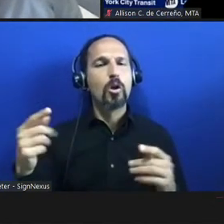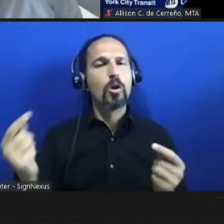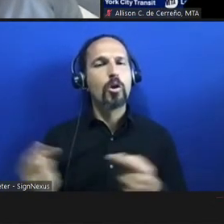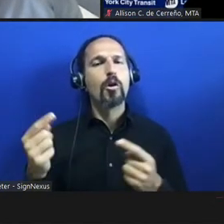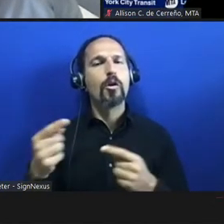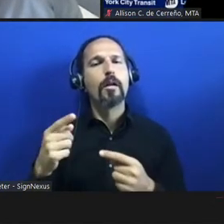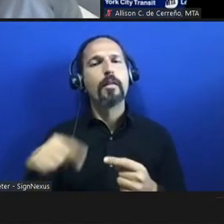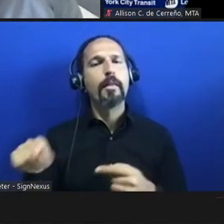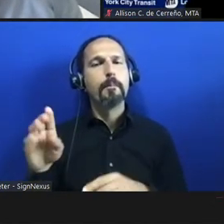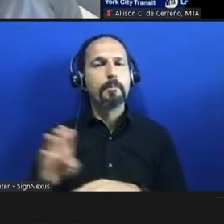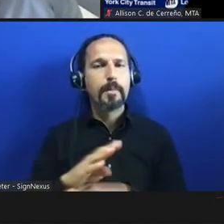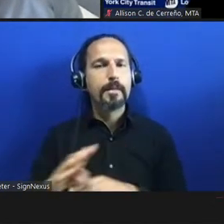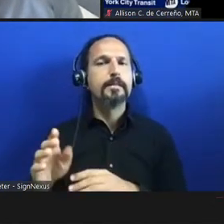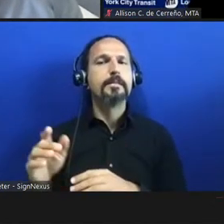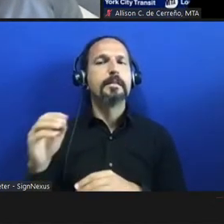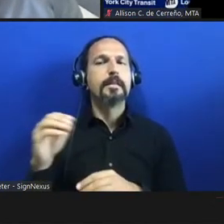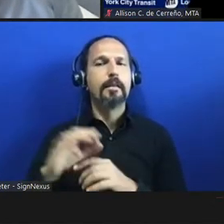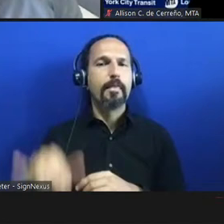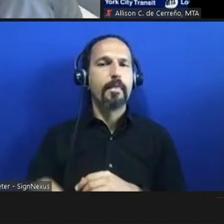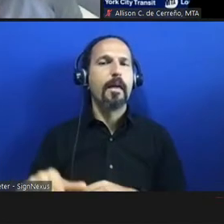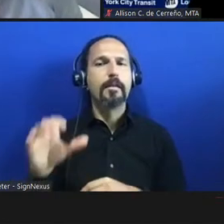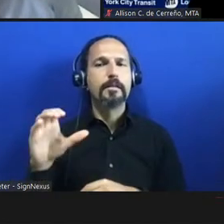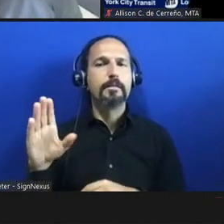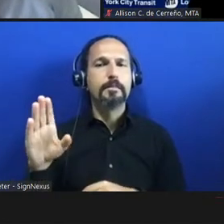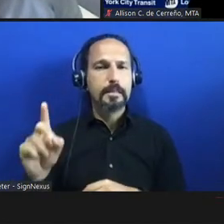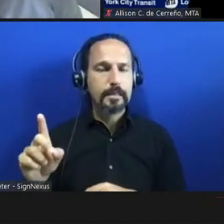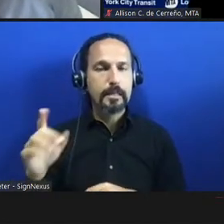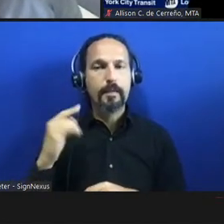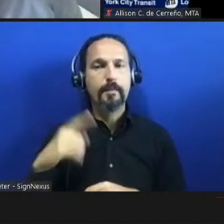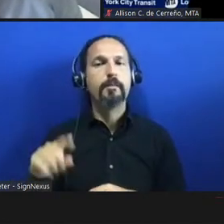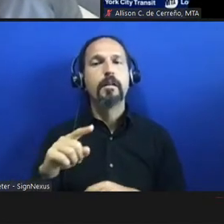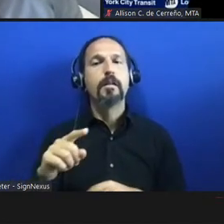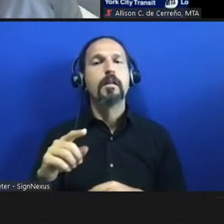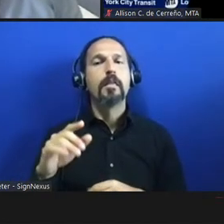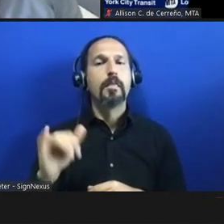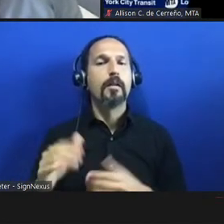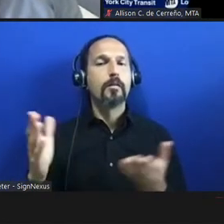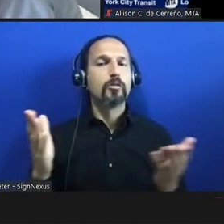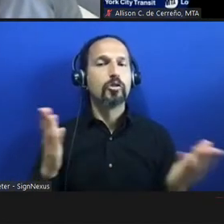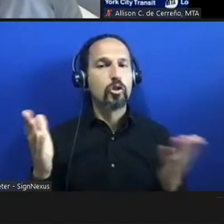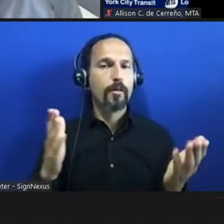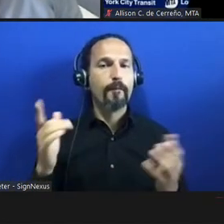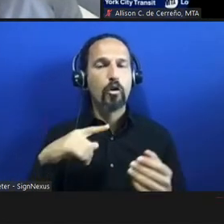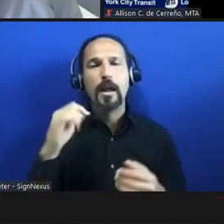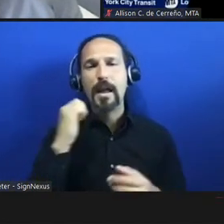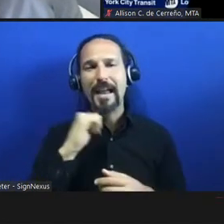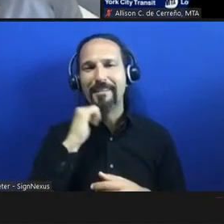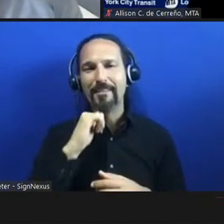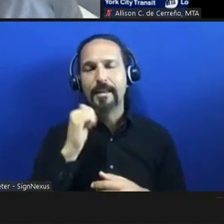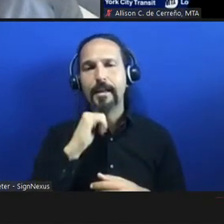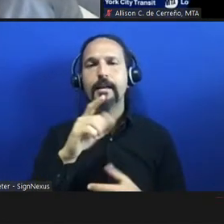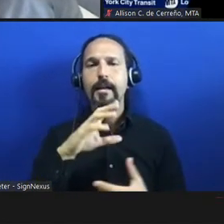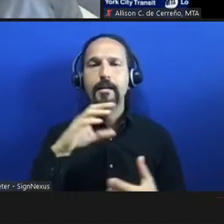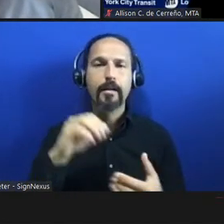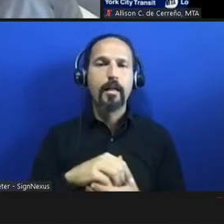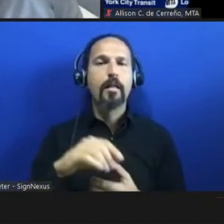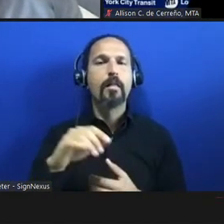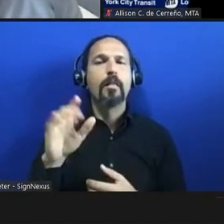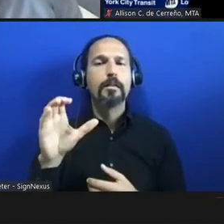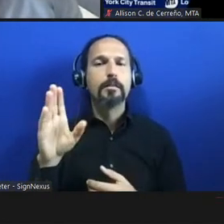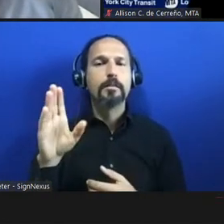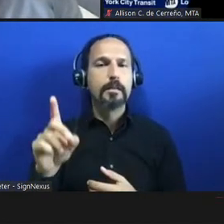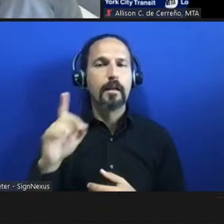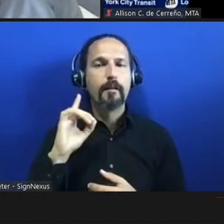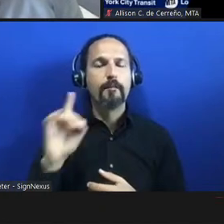residents and businesses located within the zone as long as the goods and services we rely on for everyday life come into the Zone on a vehicle